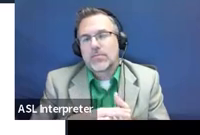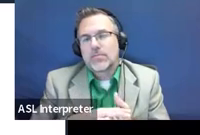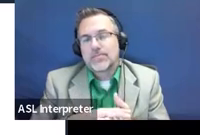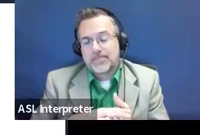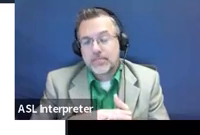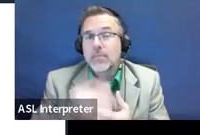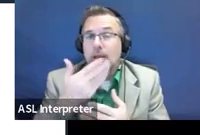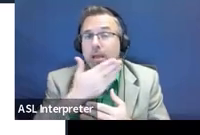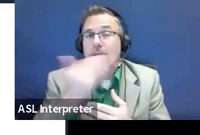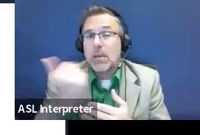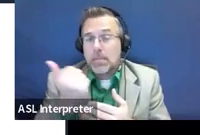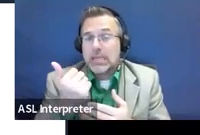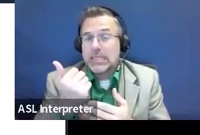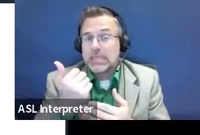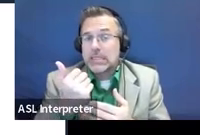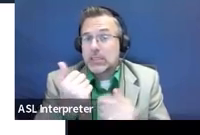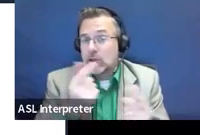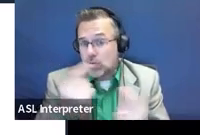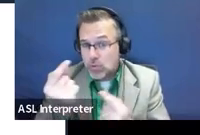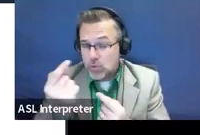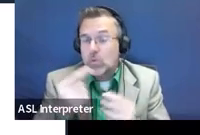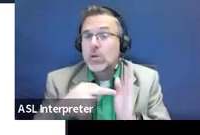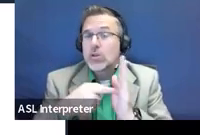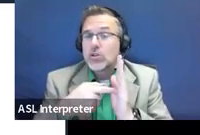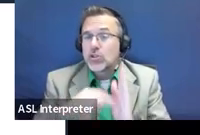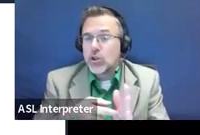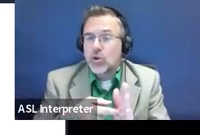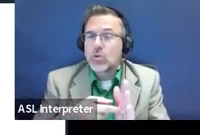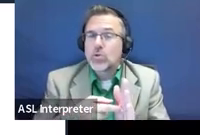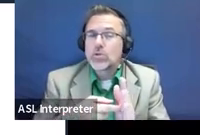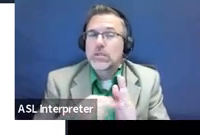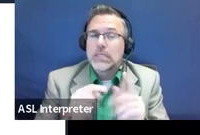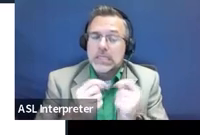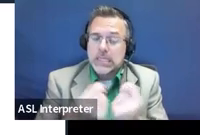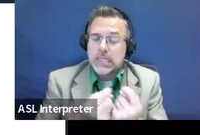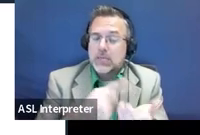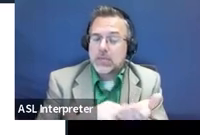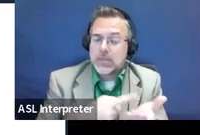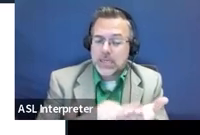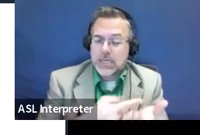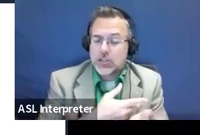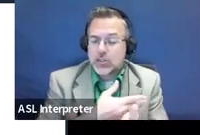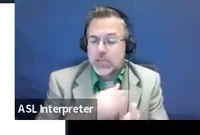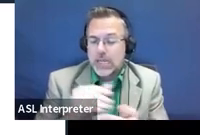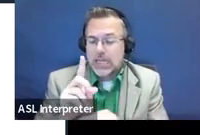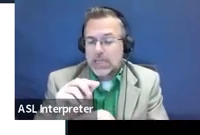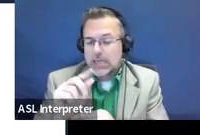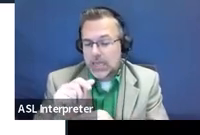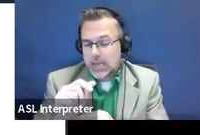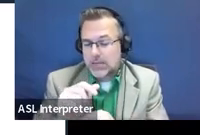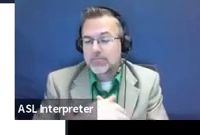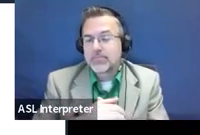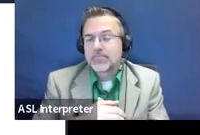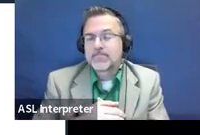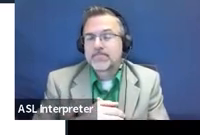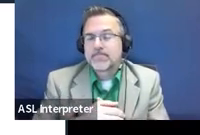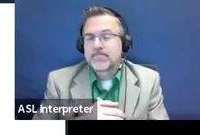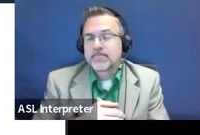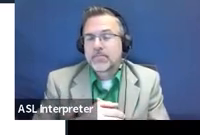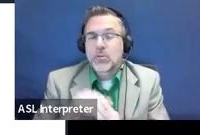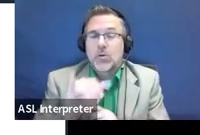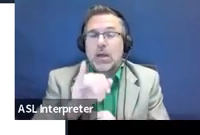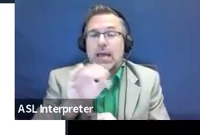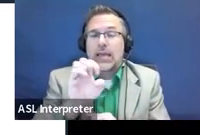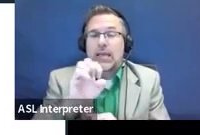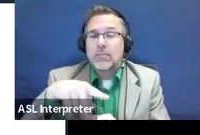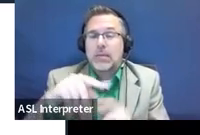practice is that it reflects the team discussion and supporting data. So whatever is reported out from IEP